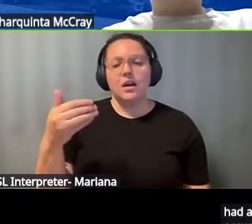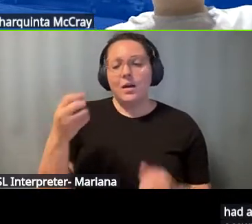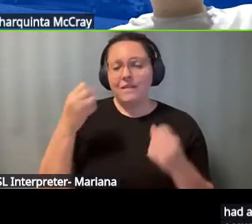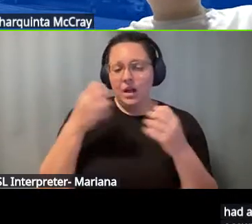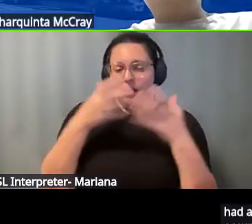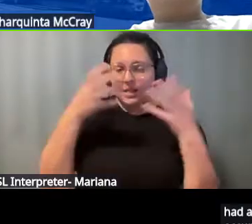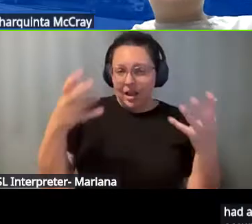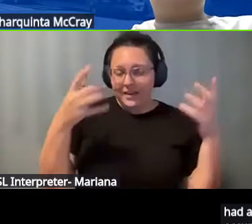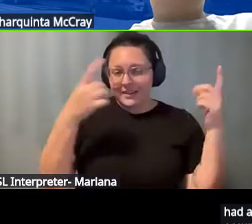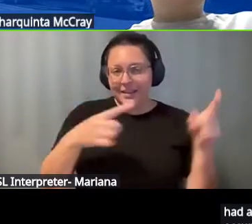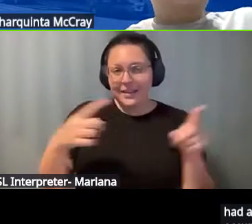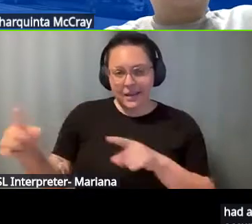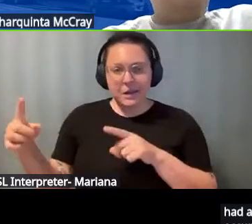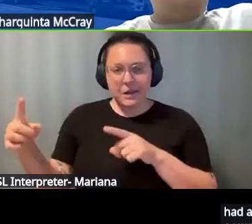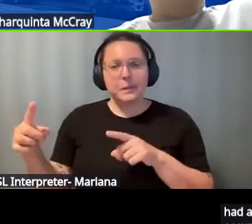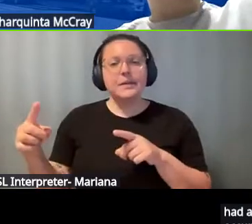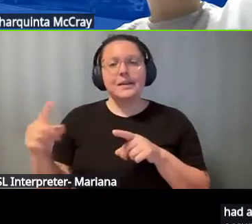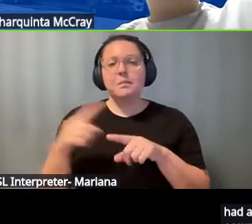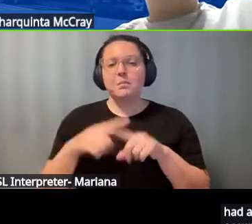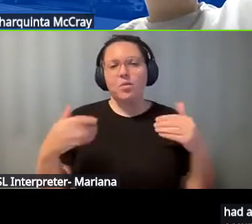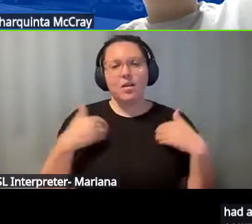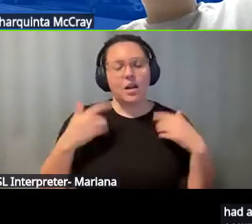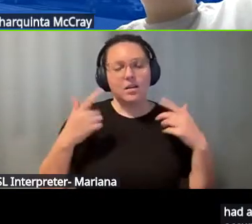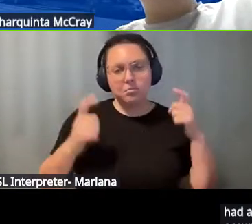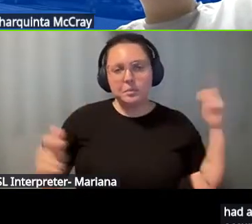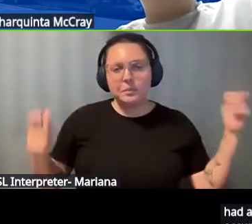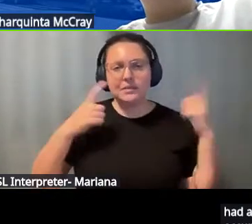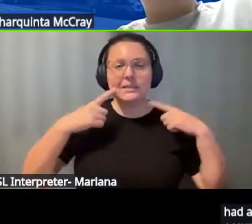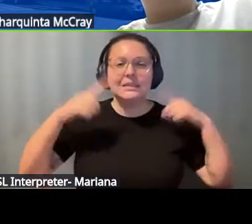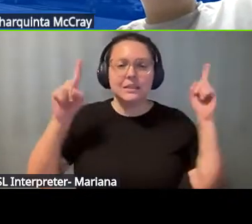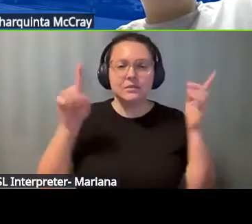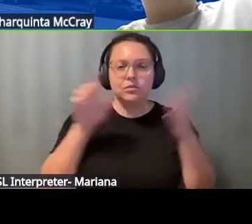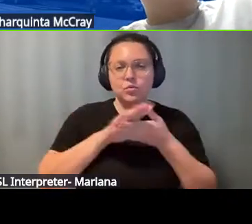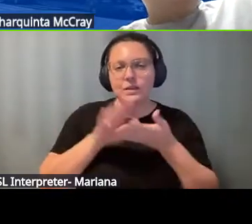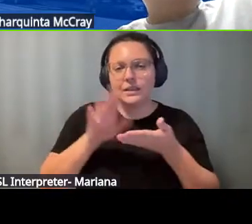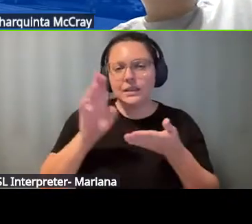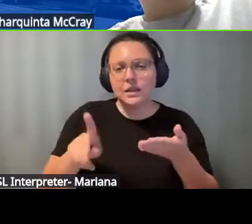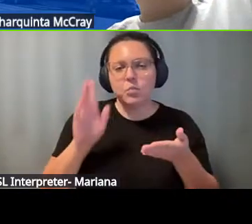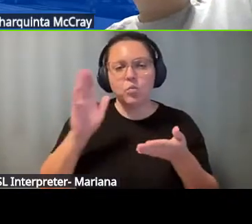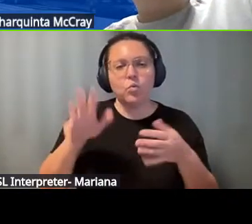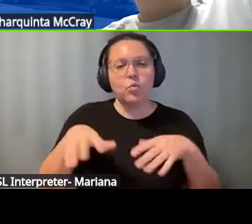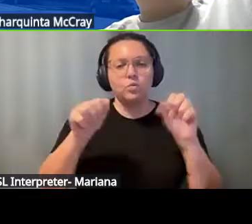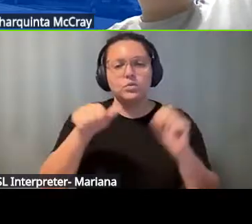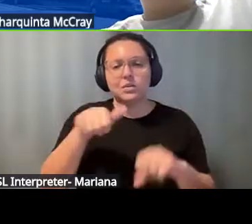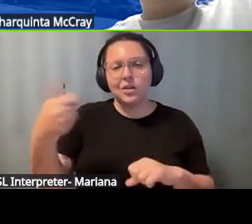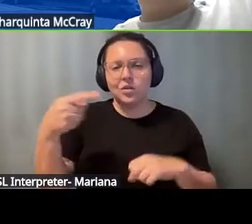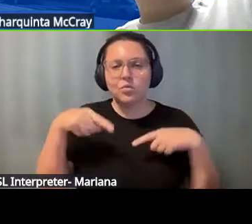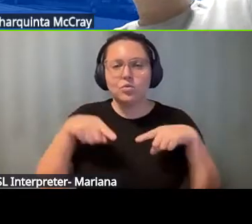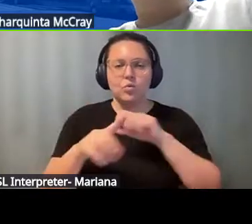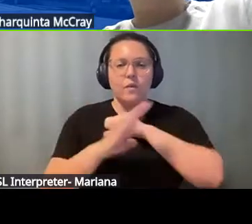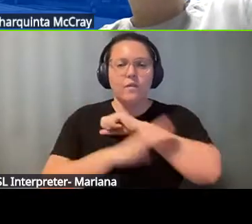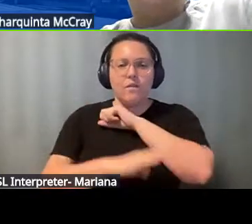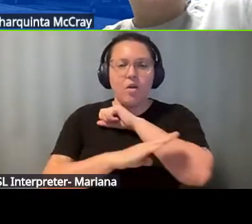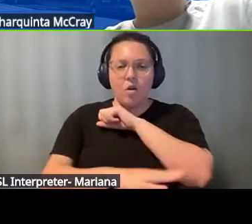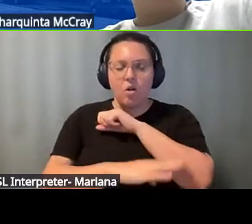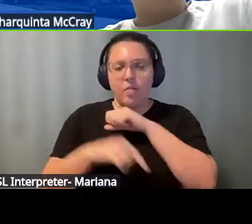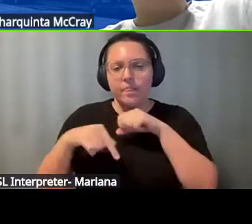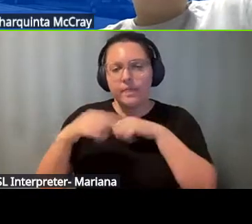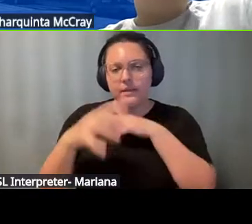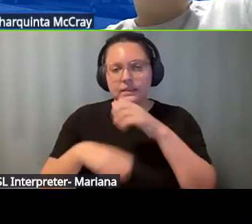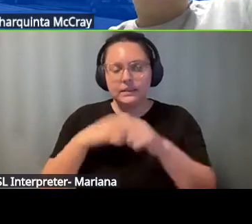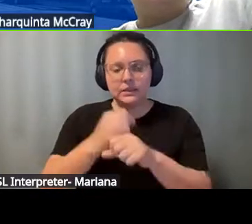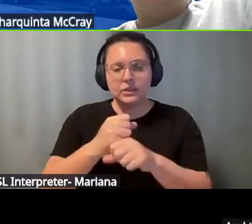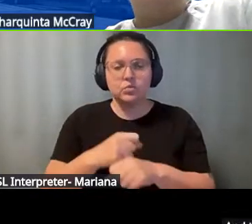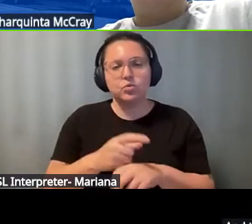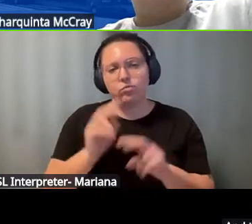there, but we had a huge successful cleanup, and there will be another one in the fall of this year, so just stay tuned for